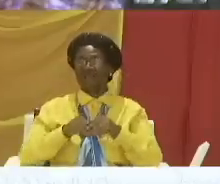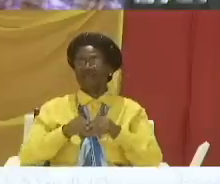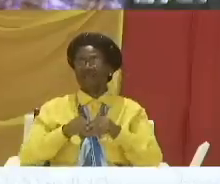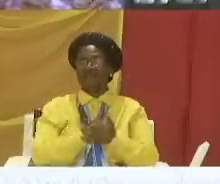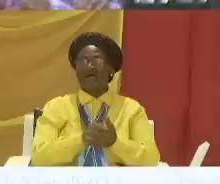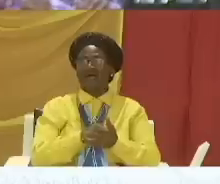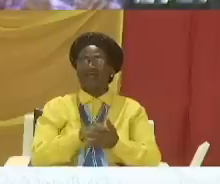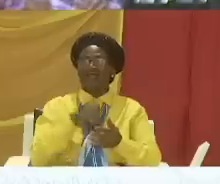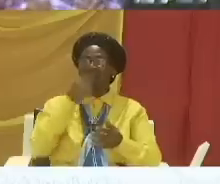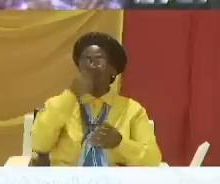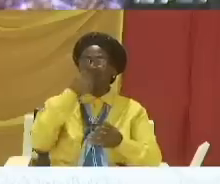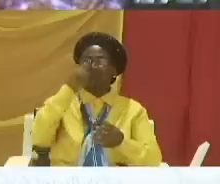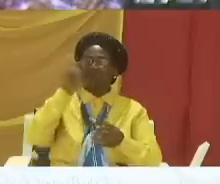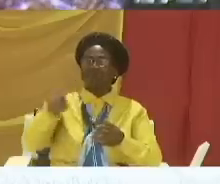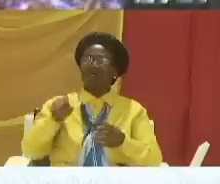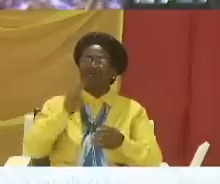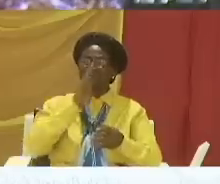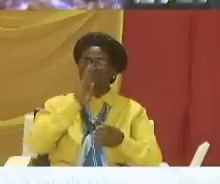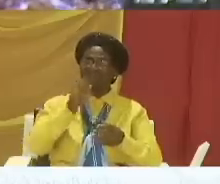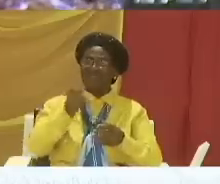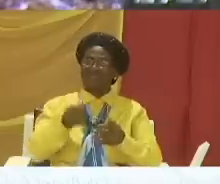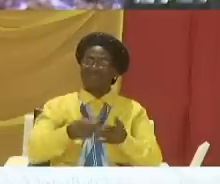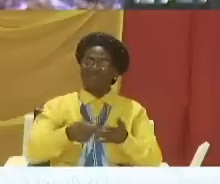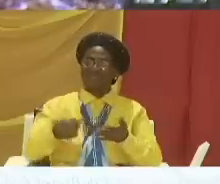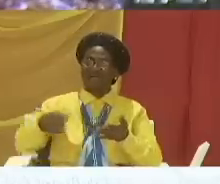that must be